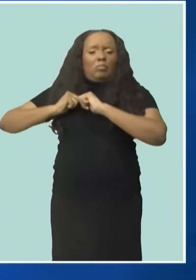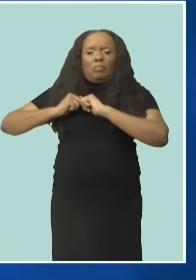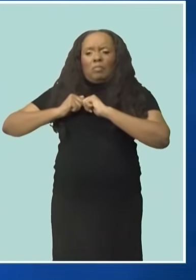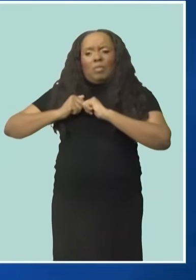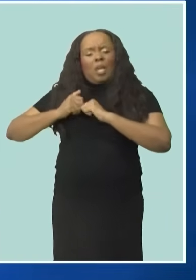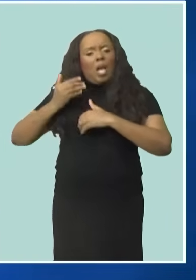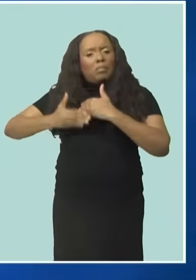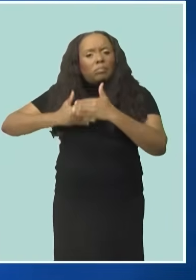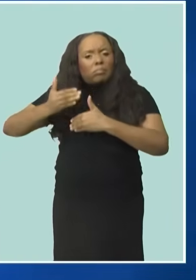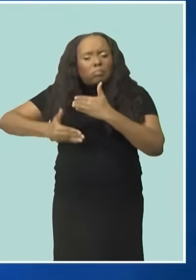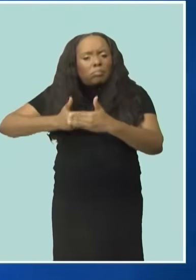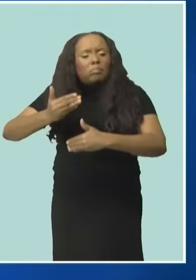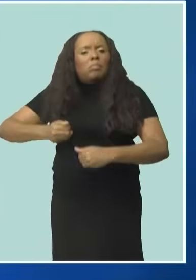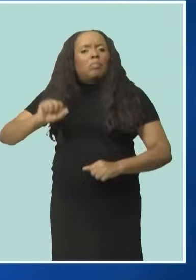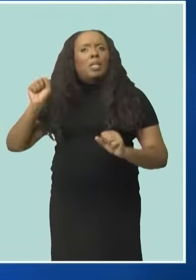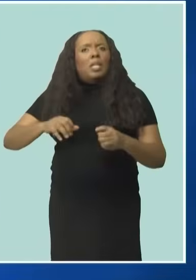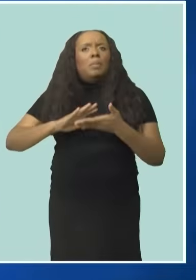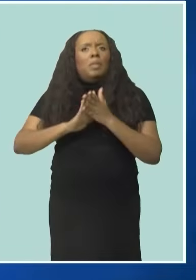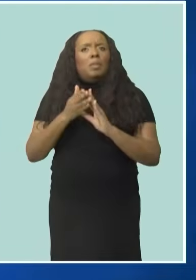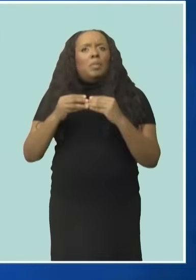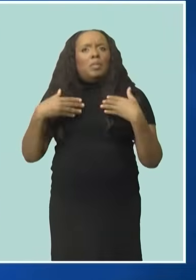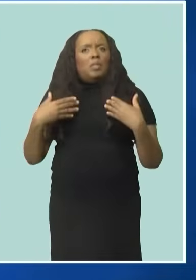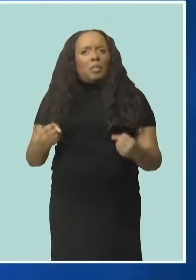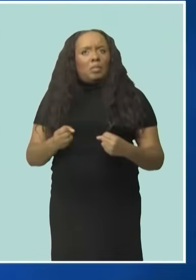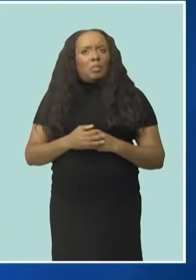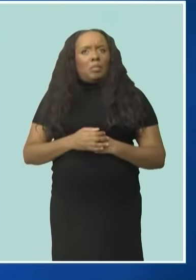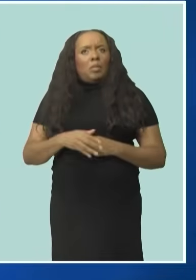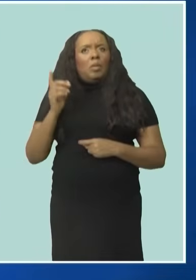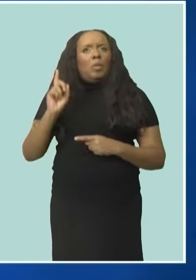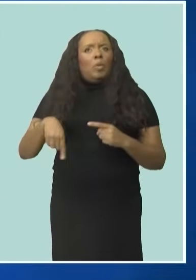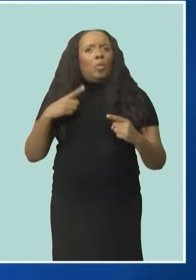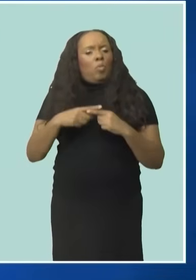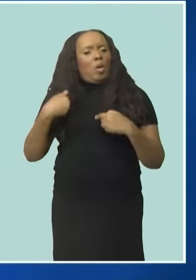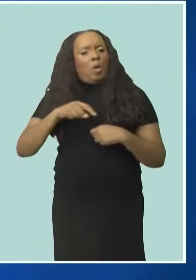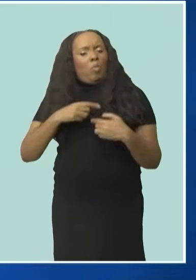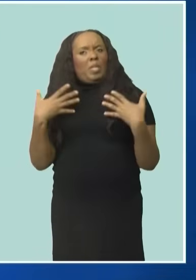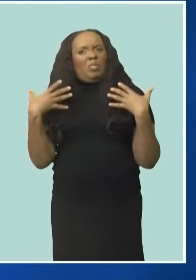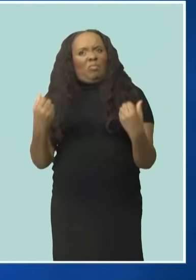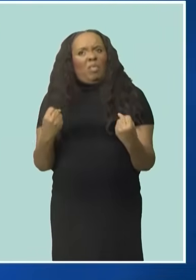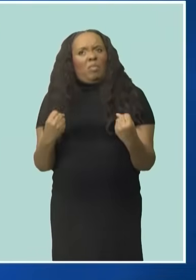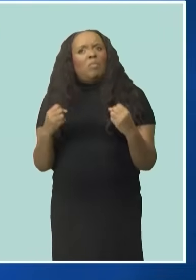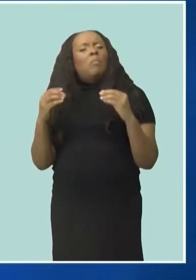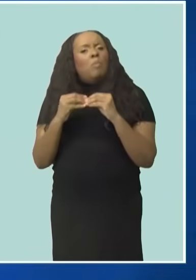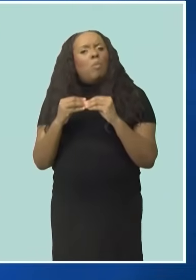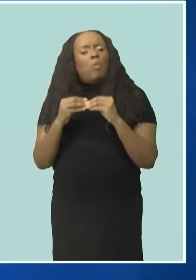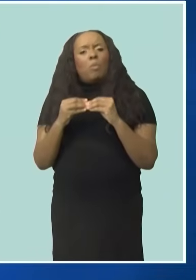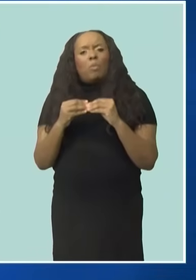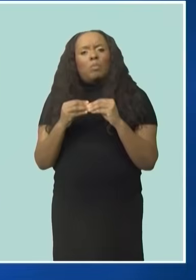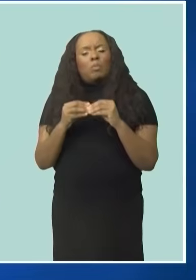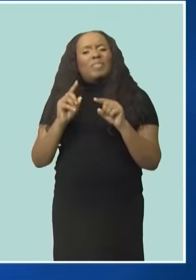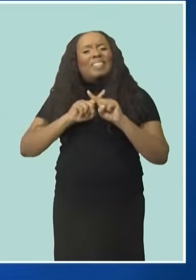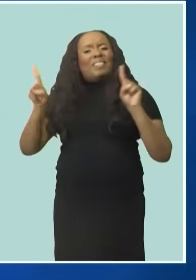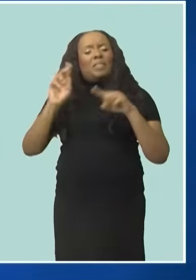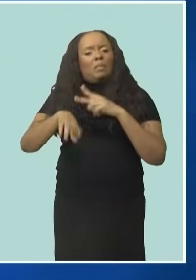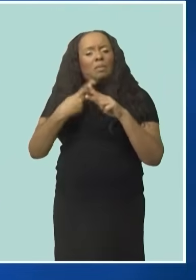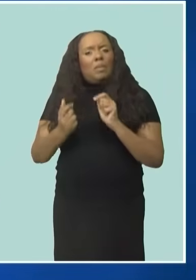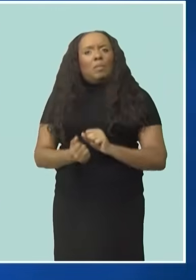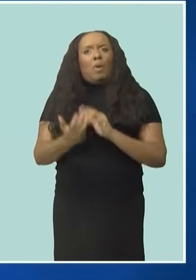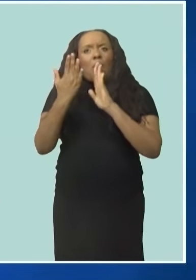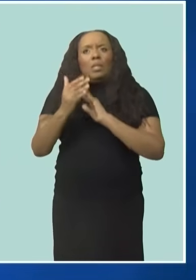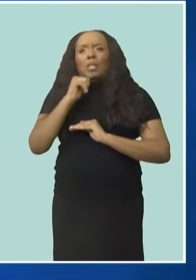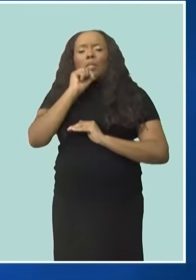further. Strengthening SME ecosystems through a system-wide approach is not just a development